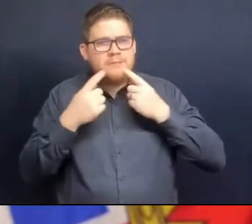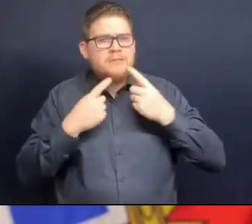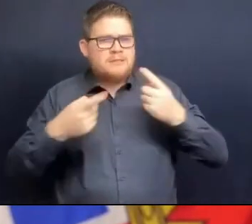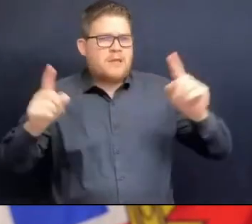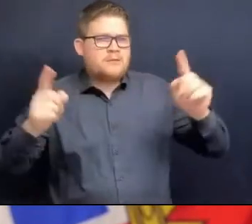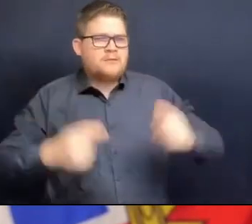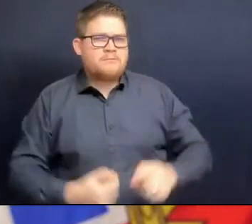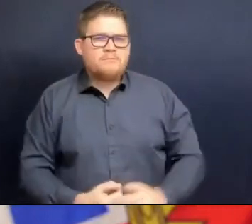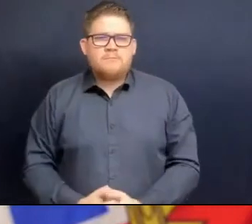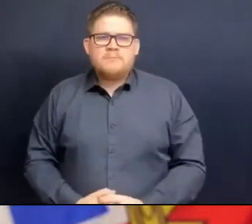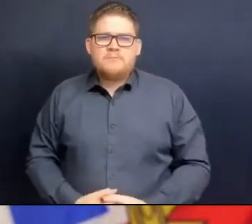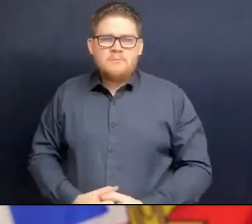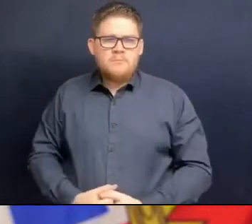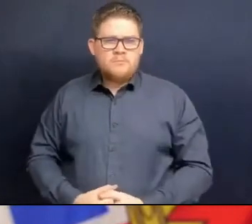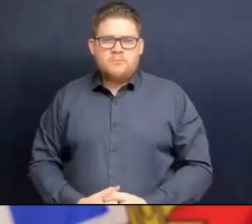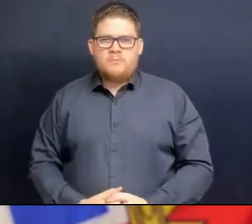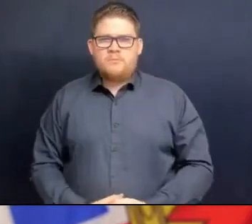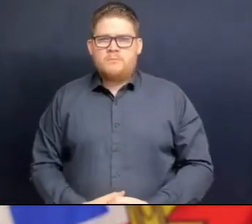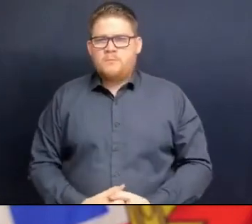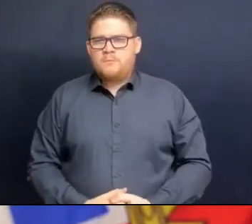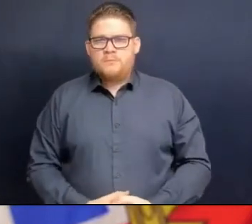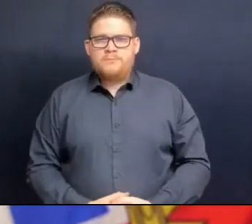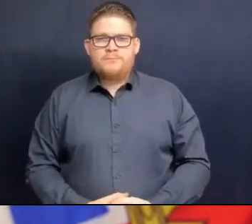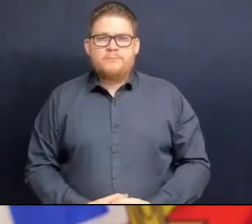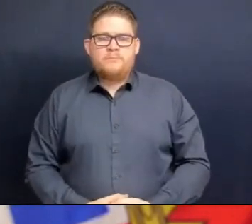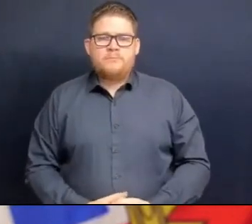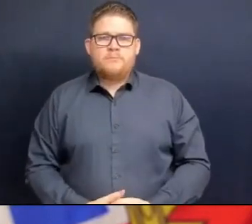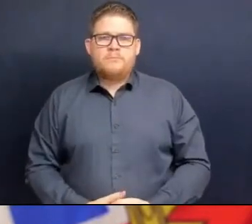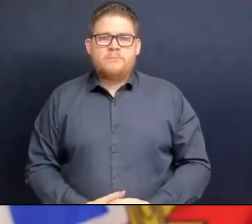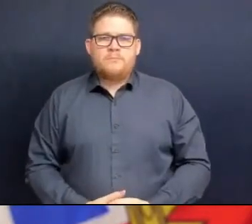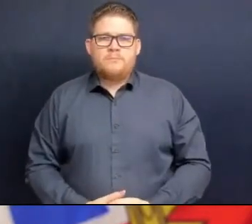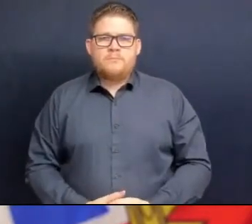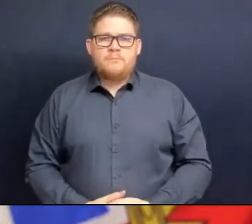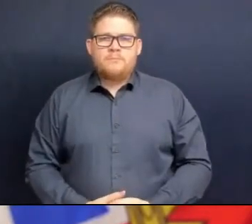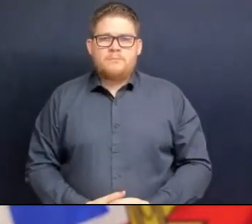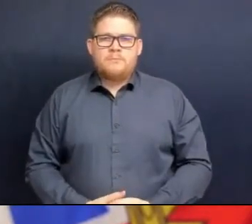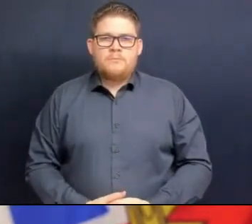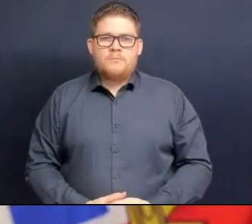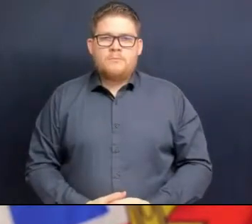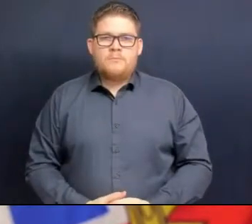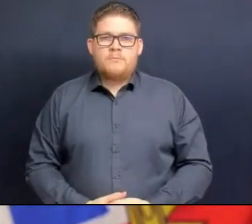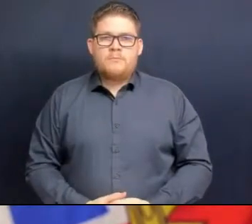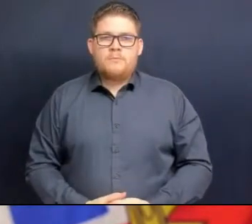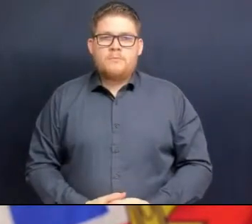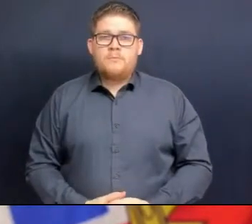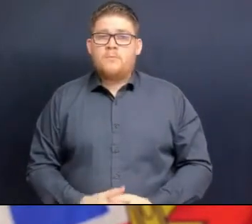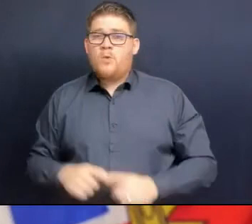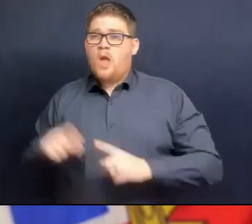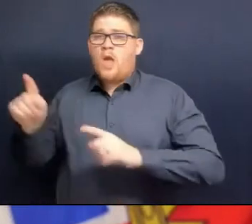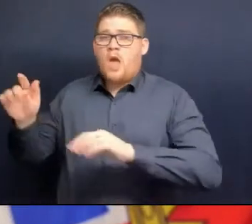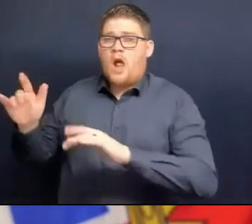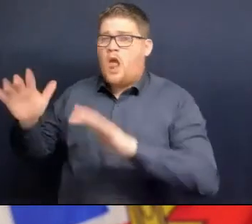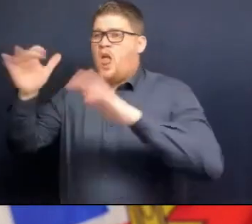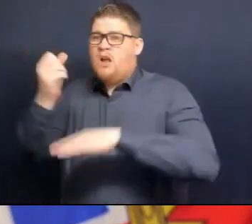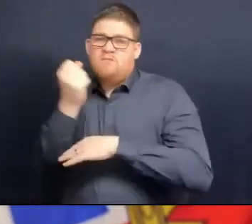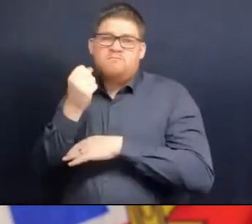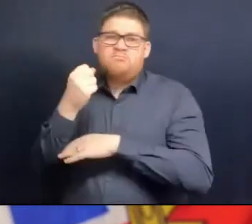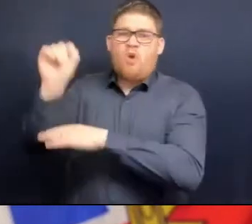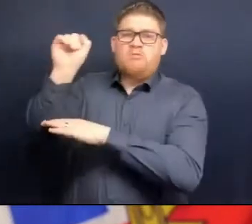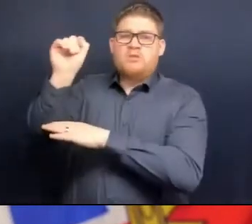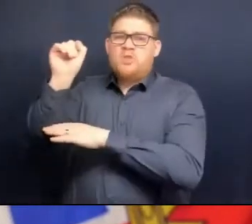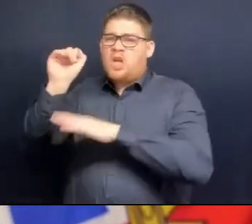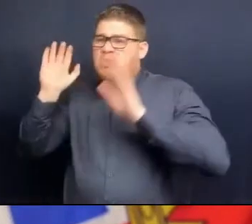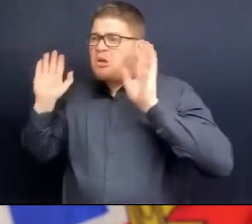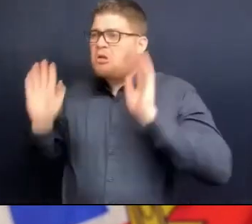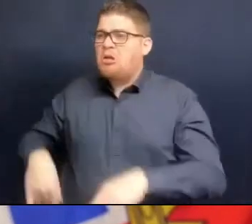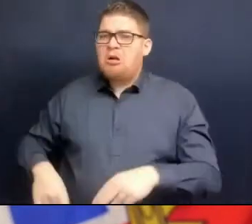make that, you know, basically a slap in the face to some of the healthcare workers have been working